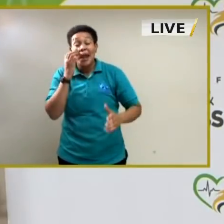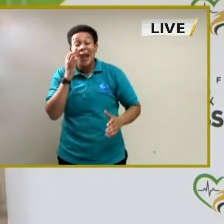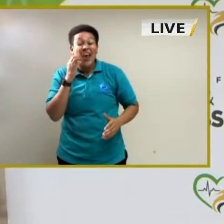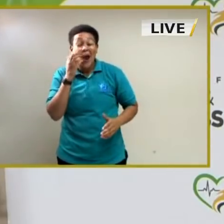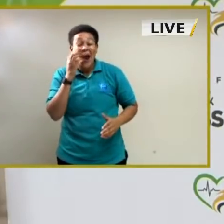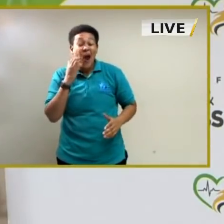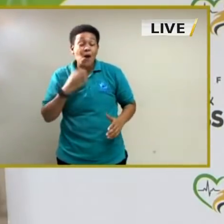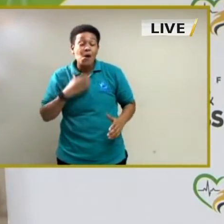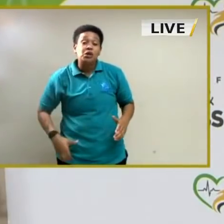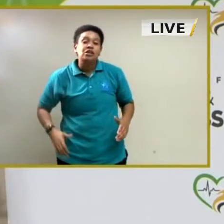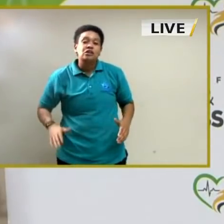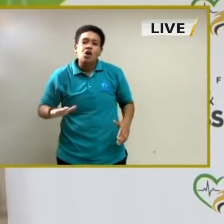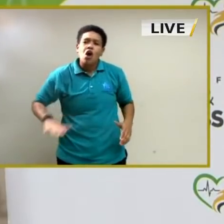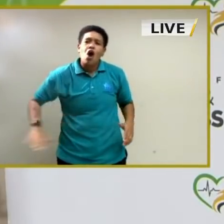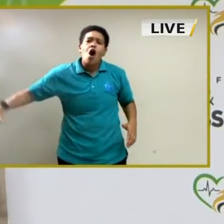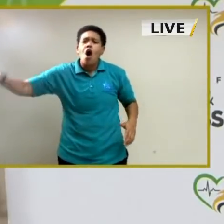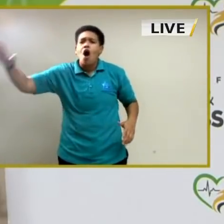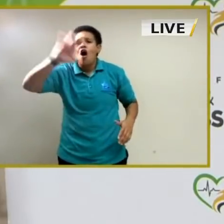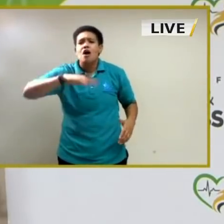wish all